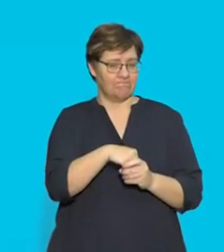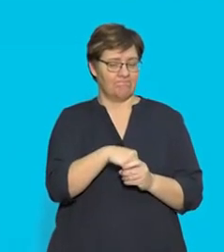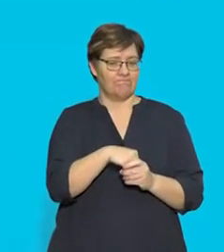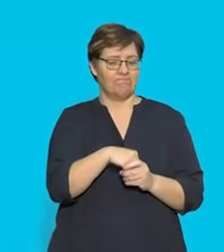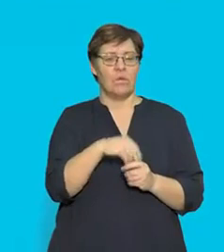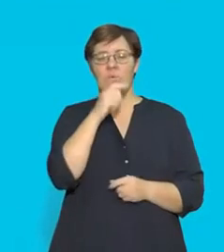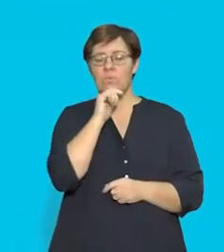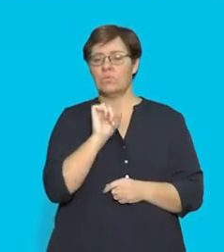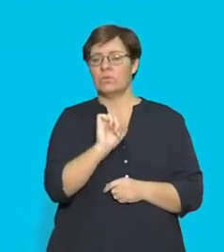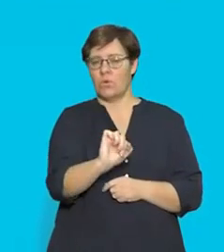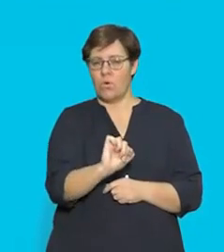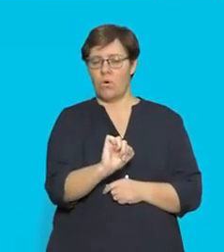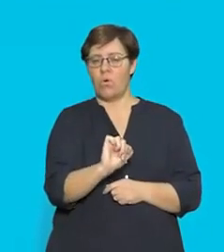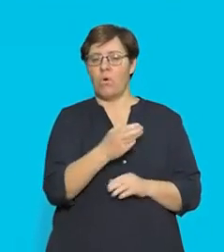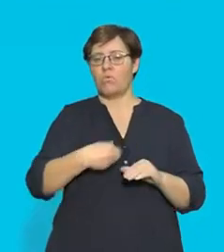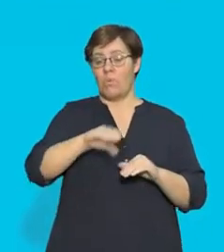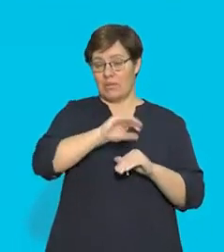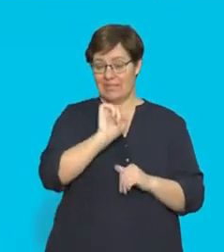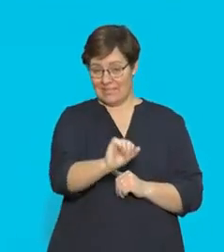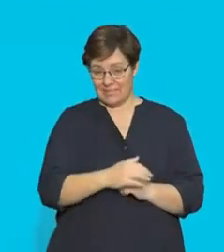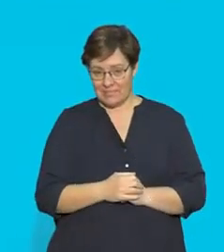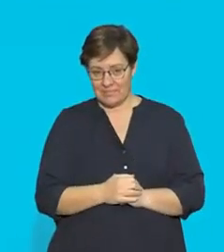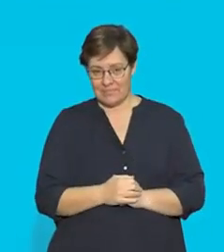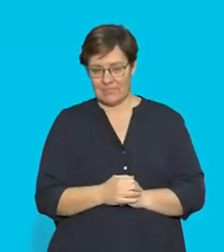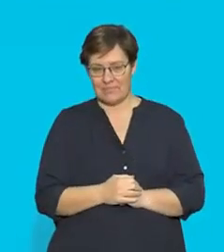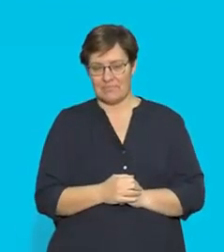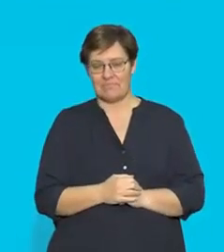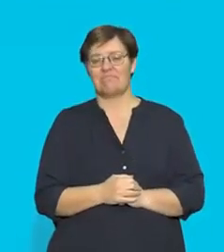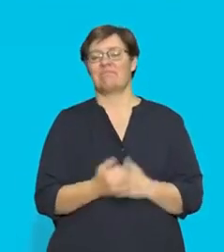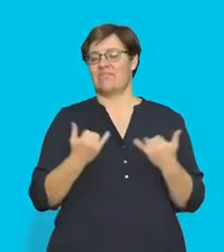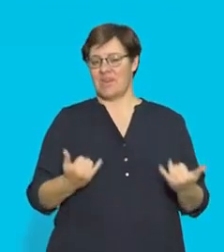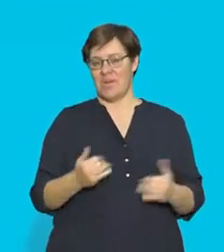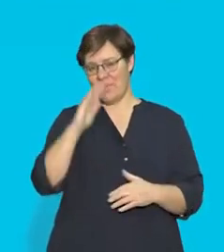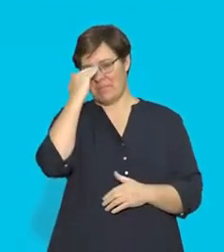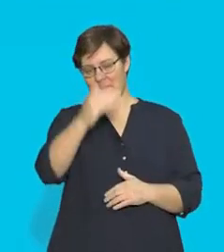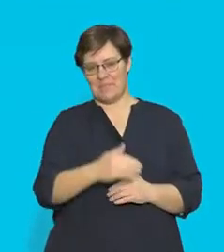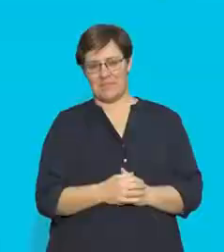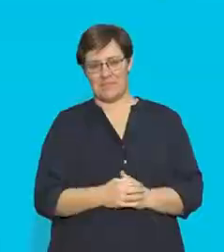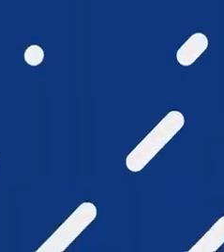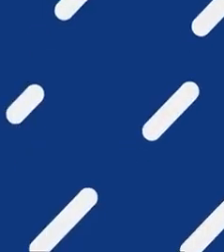using your compound identities. That's all for now. Bye.